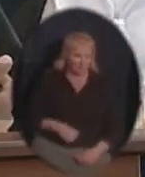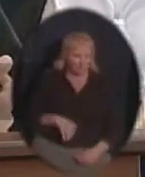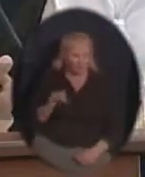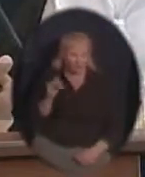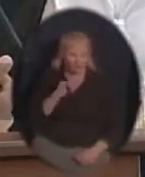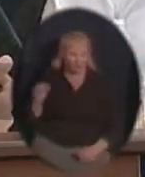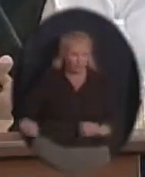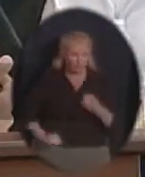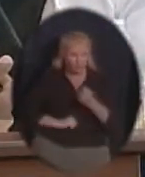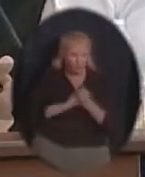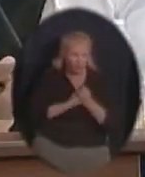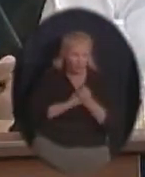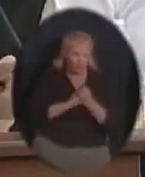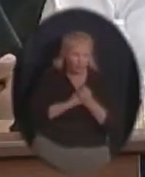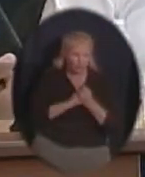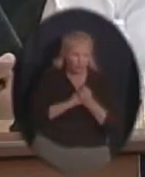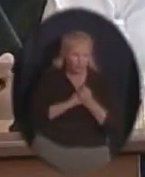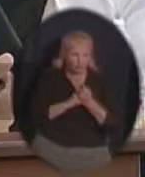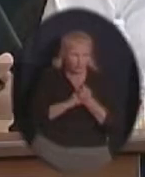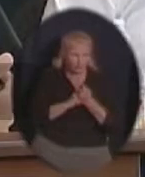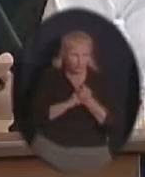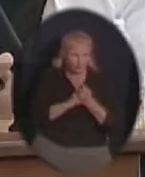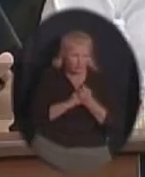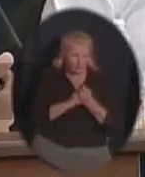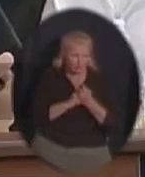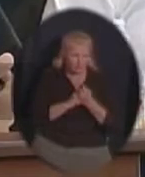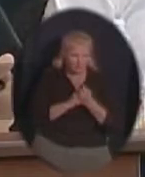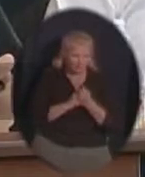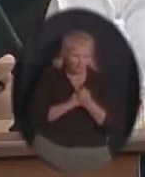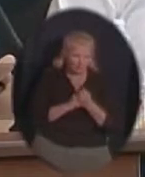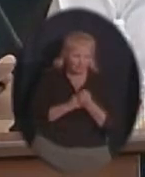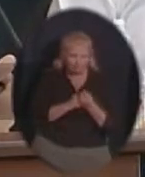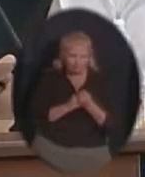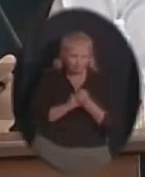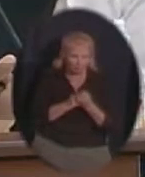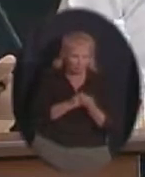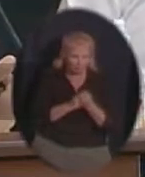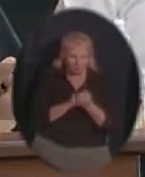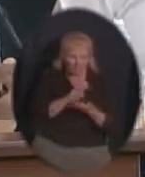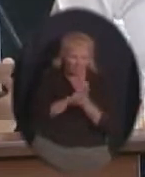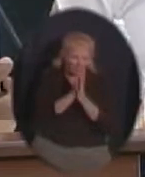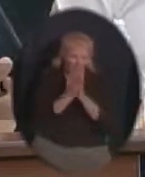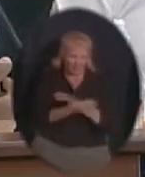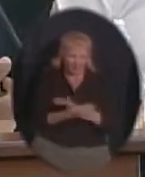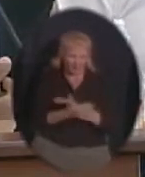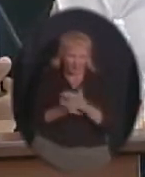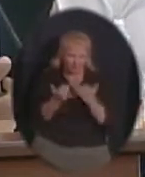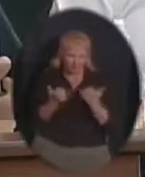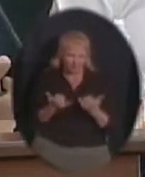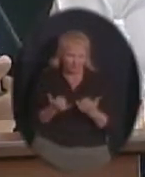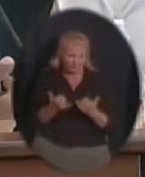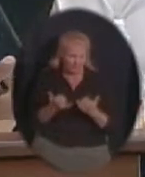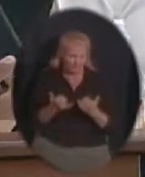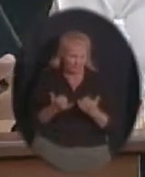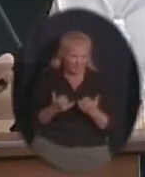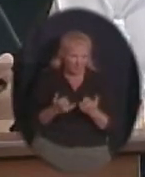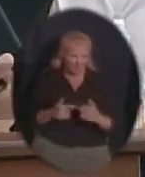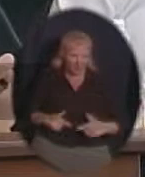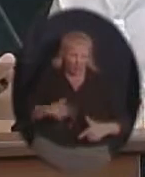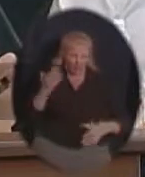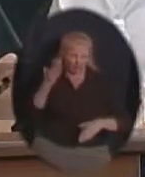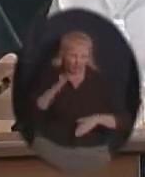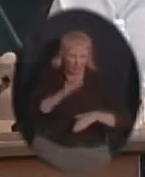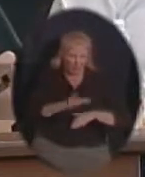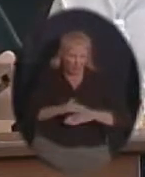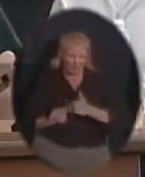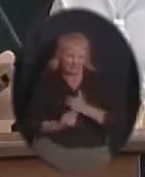for looking on the cutting edge and being on the edge. I have another saying, used to have this saying, if you're living on the edge, if you're not